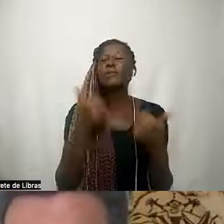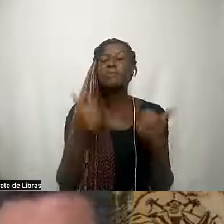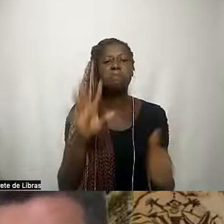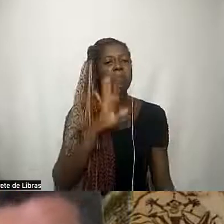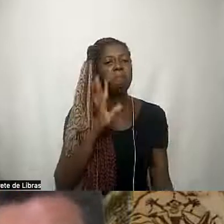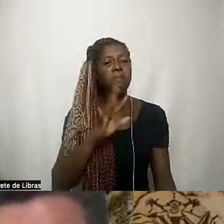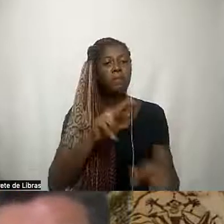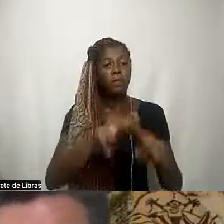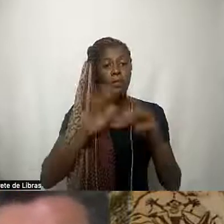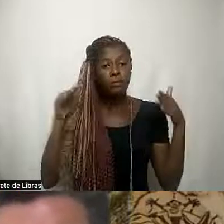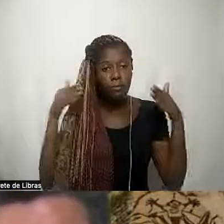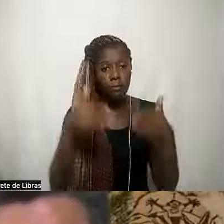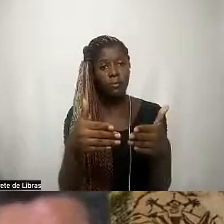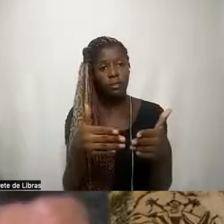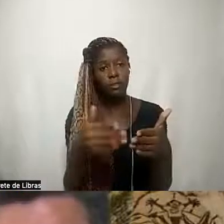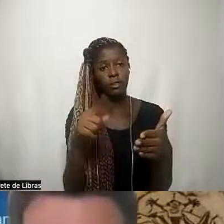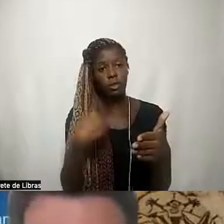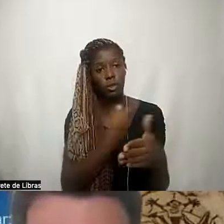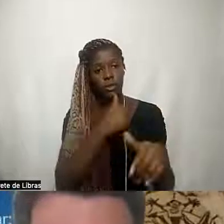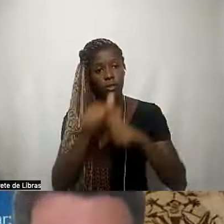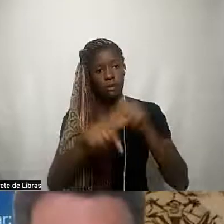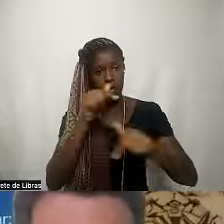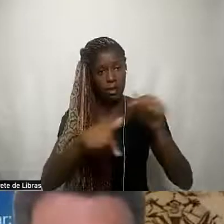different places.